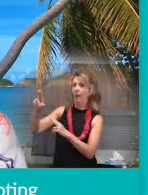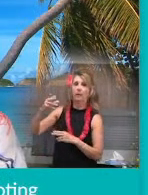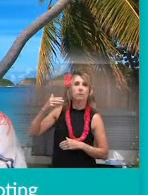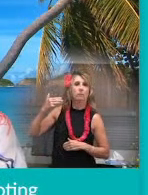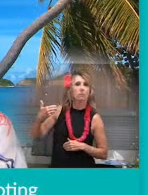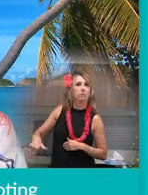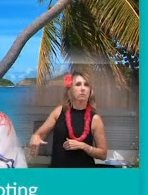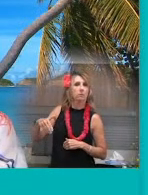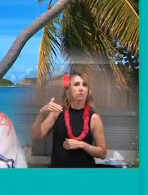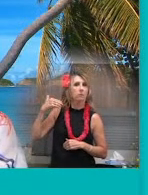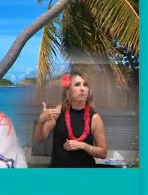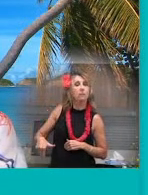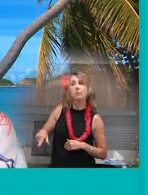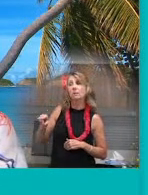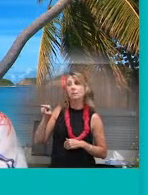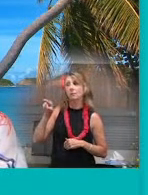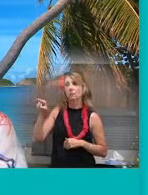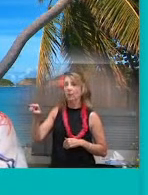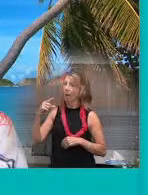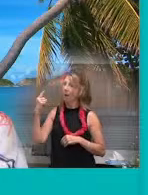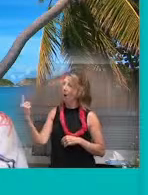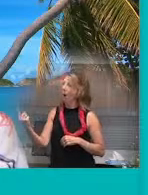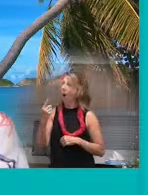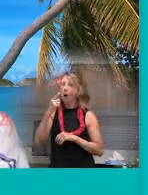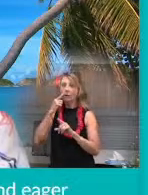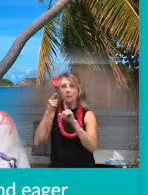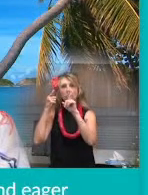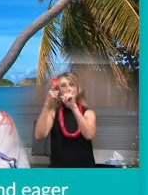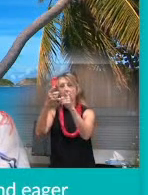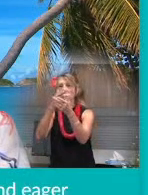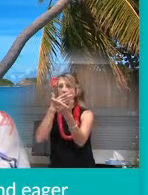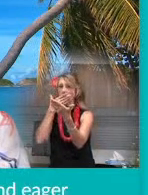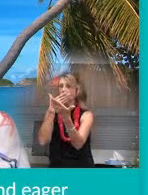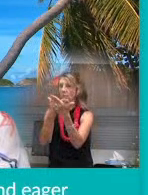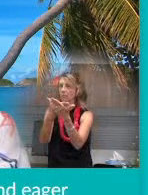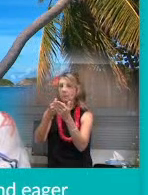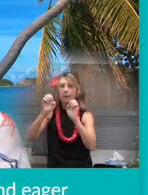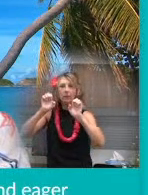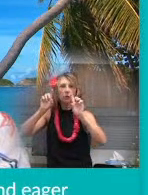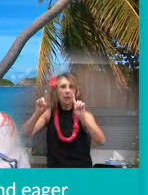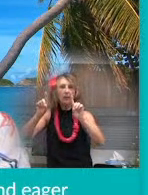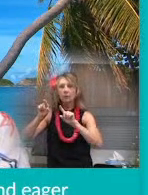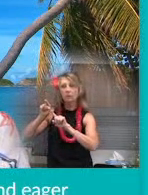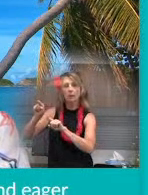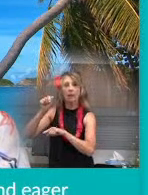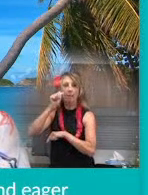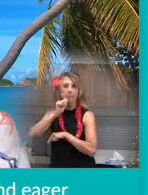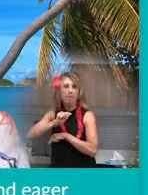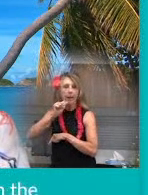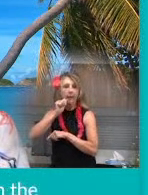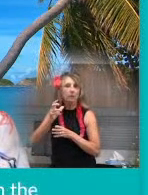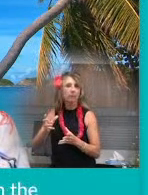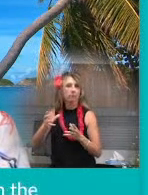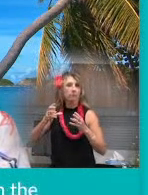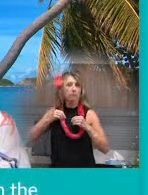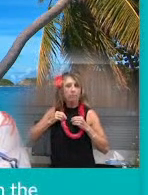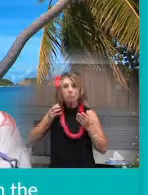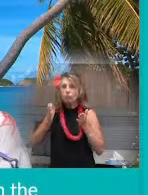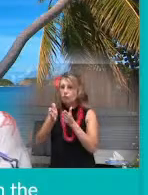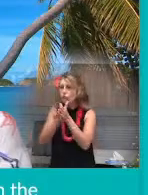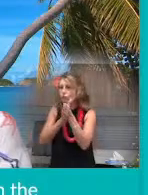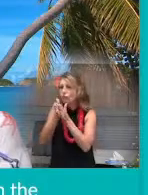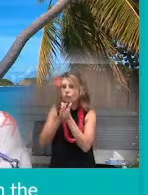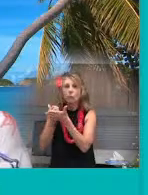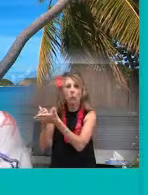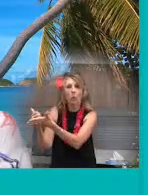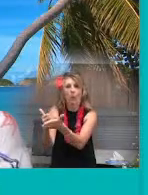was committed to promoting excellence in education. He was always patient, tolerant, and eager to help any and